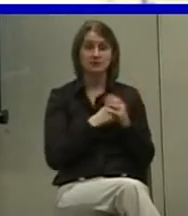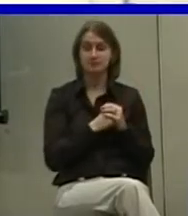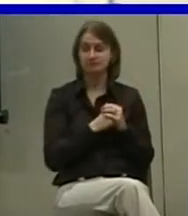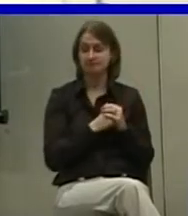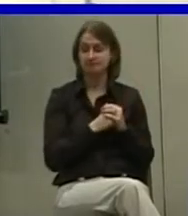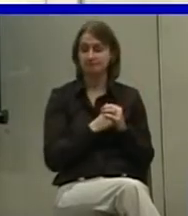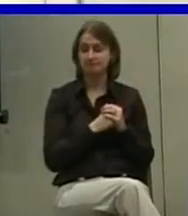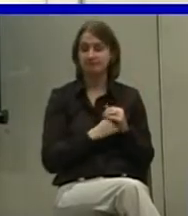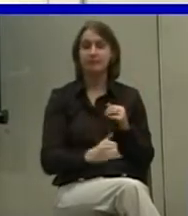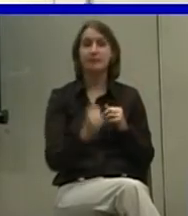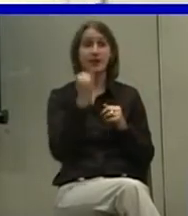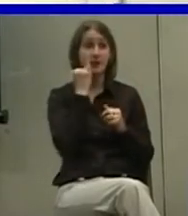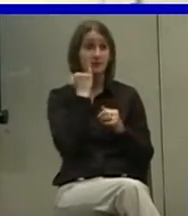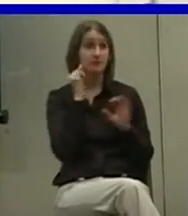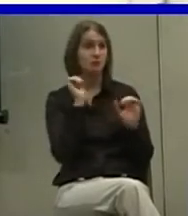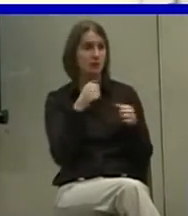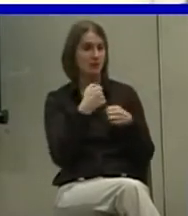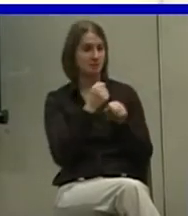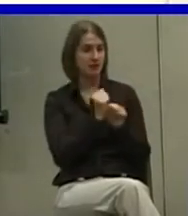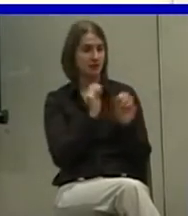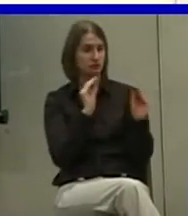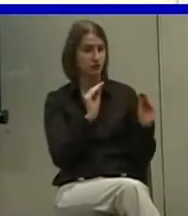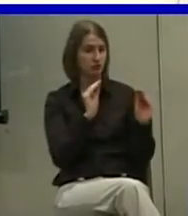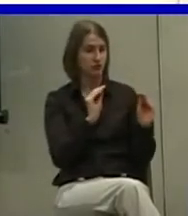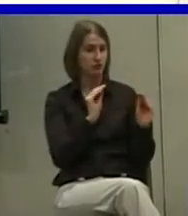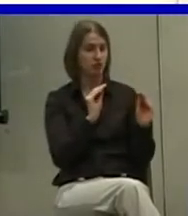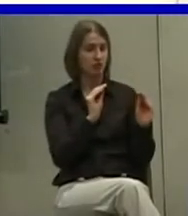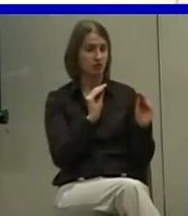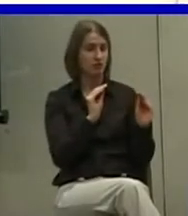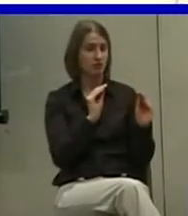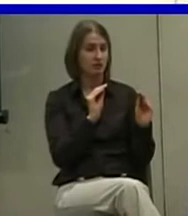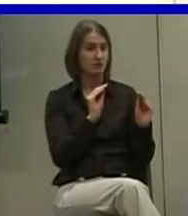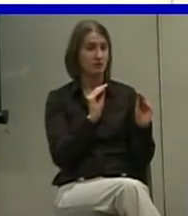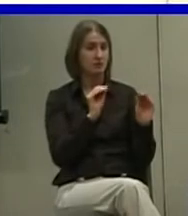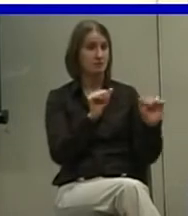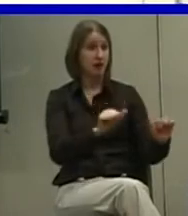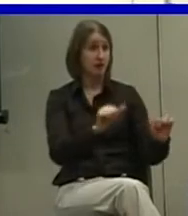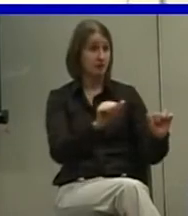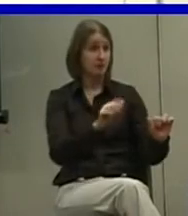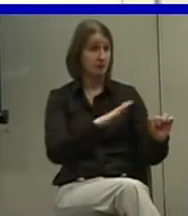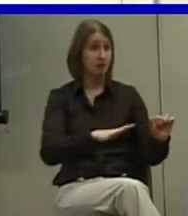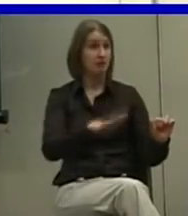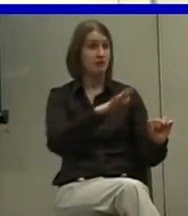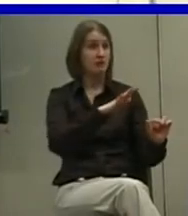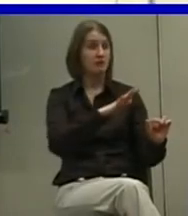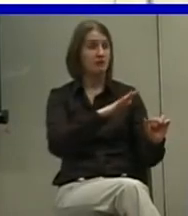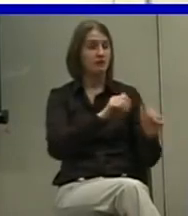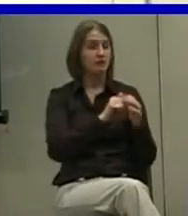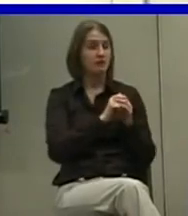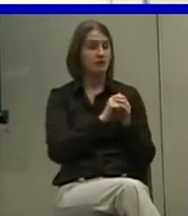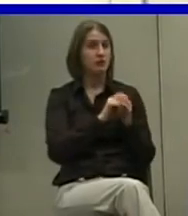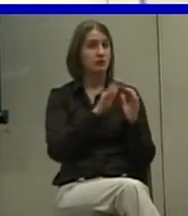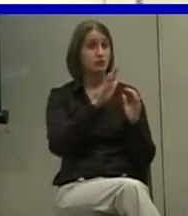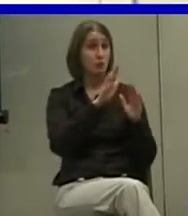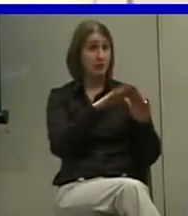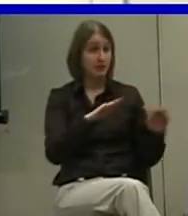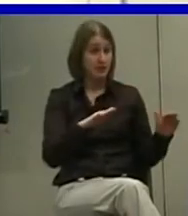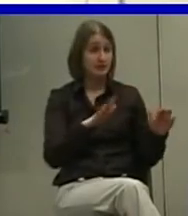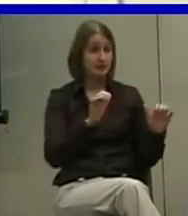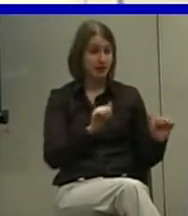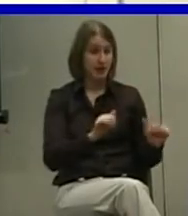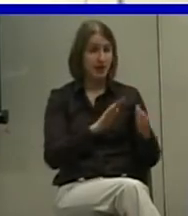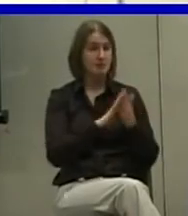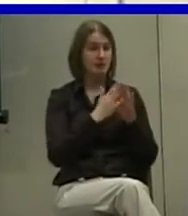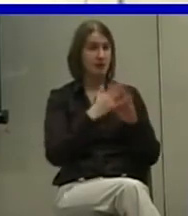If you can create an instructional environment in which your kids are successful